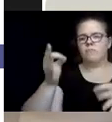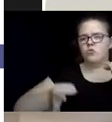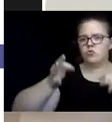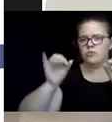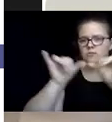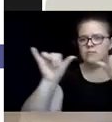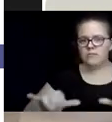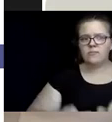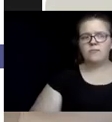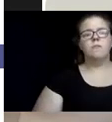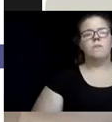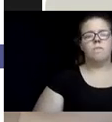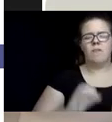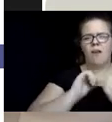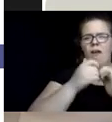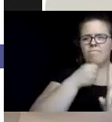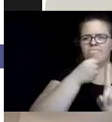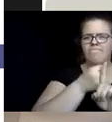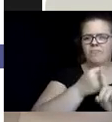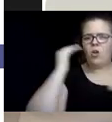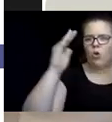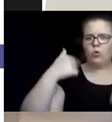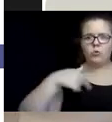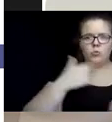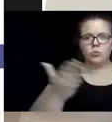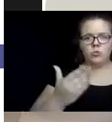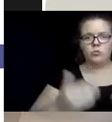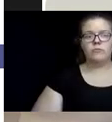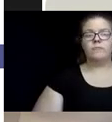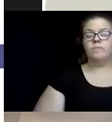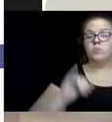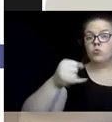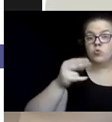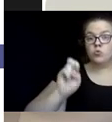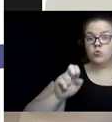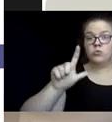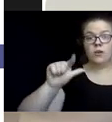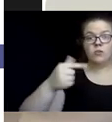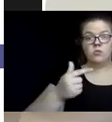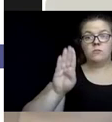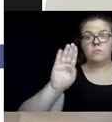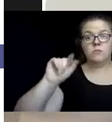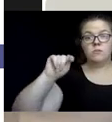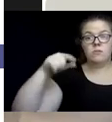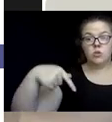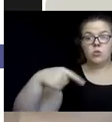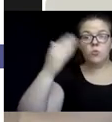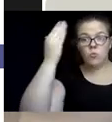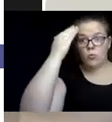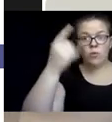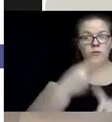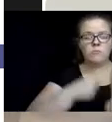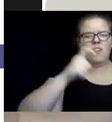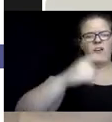serve. And June is LGBTQ Awareness Month, and we need to be aware of the barriers older adults face